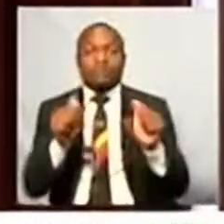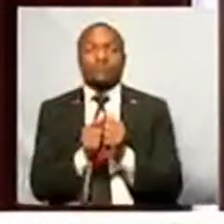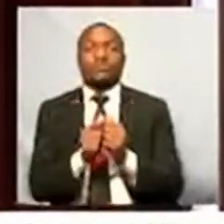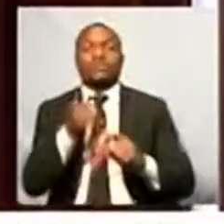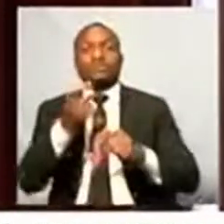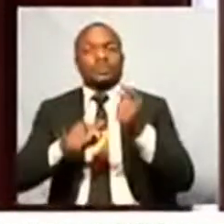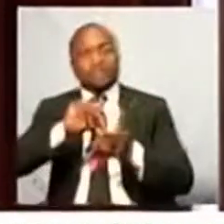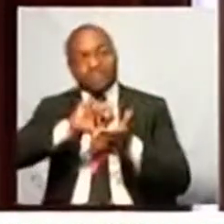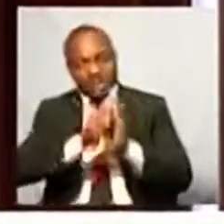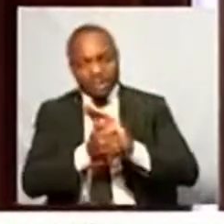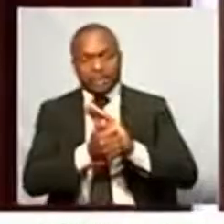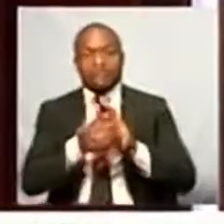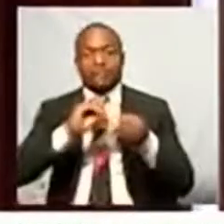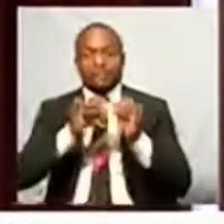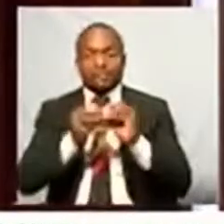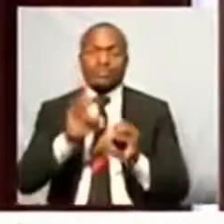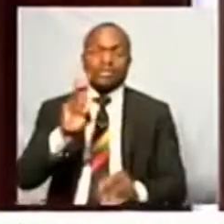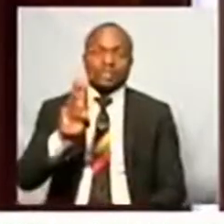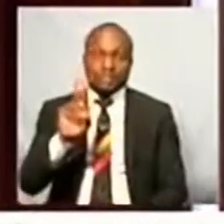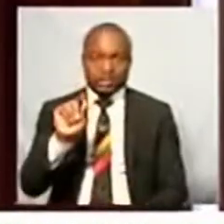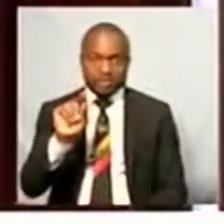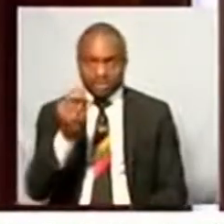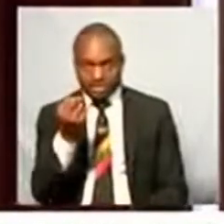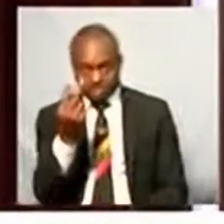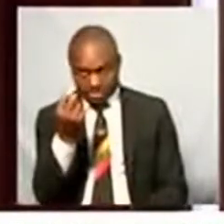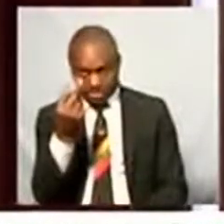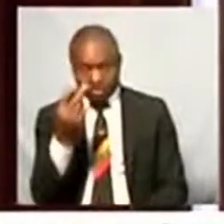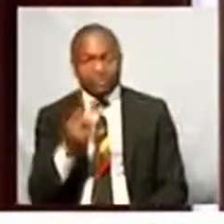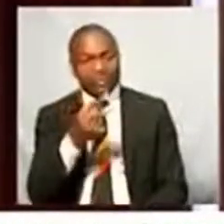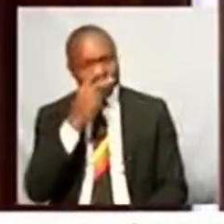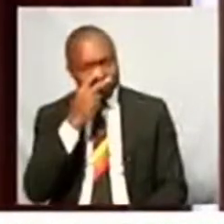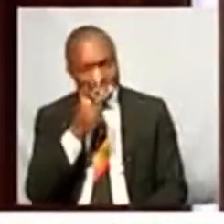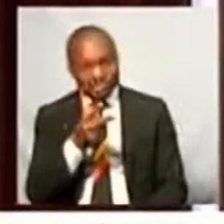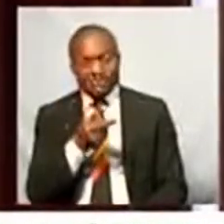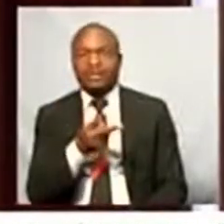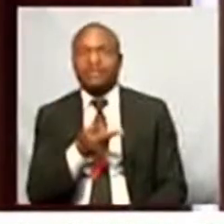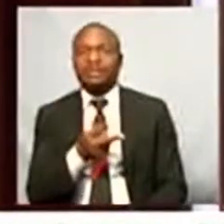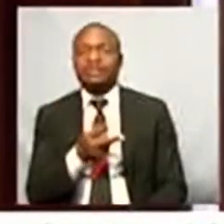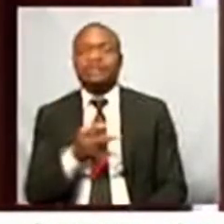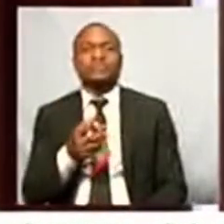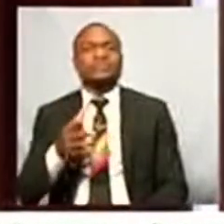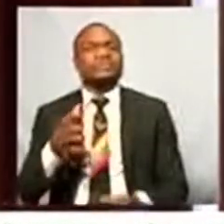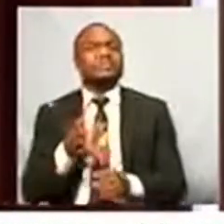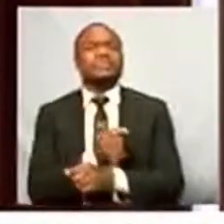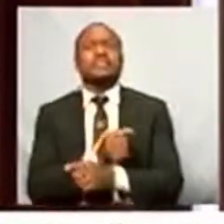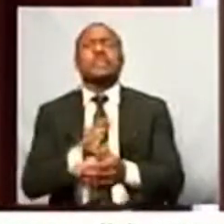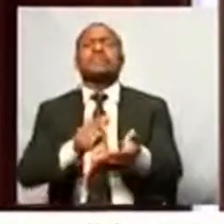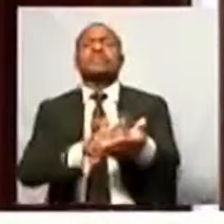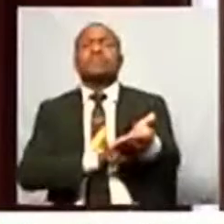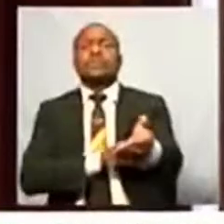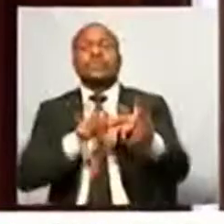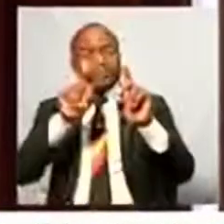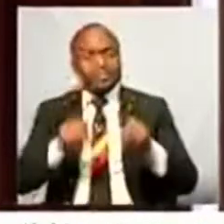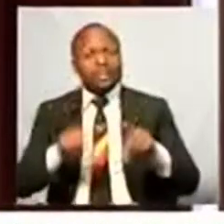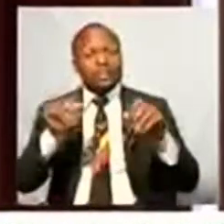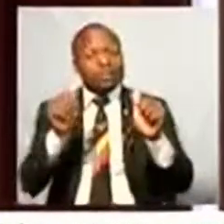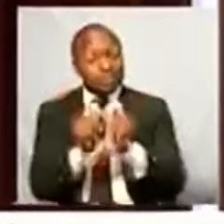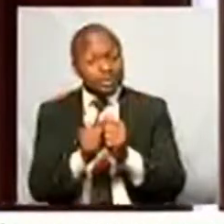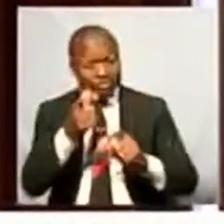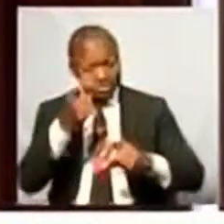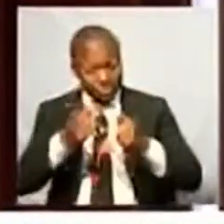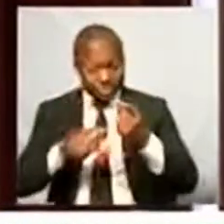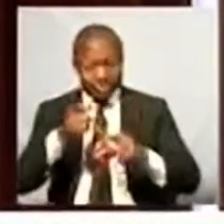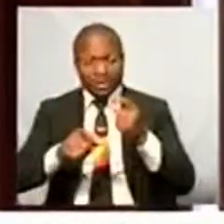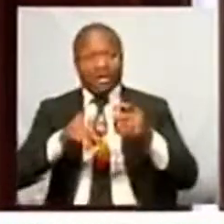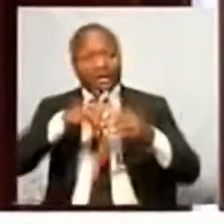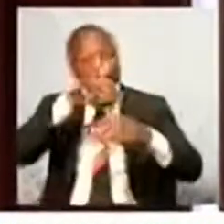PWD Act of number 6 of 2012, we have seen that it has taken long, and the persons with disabilities